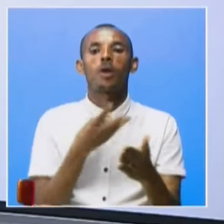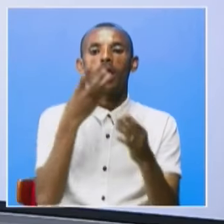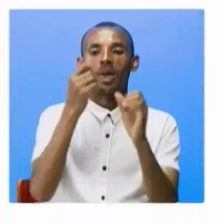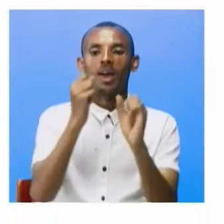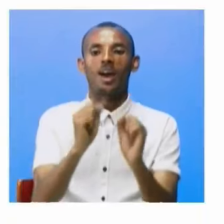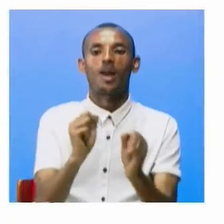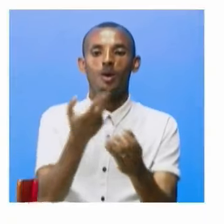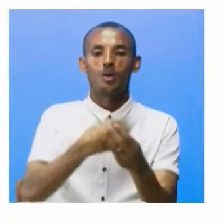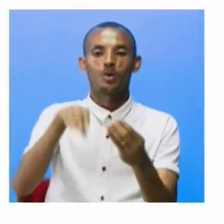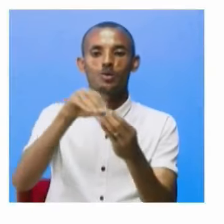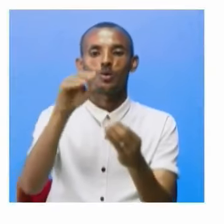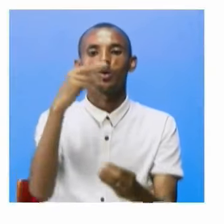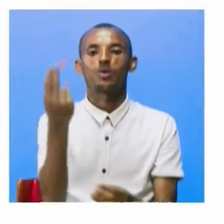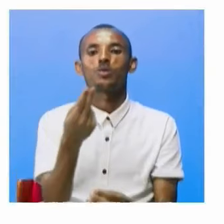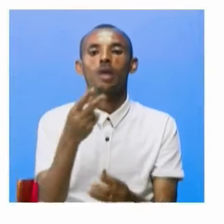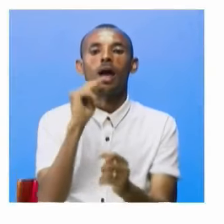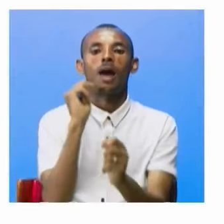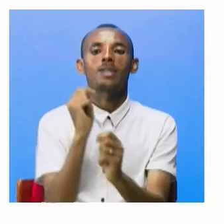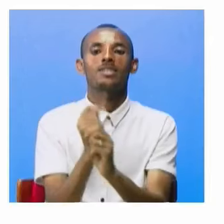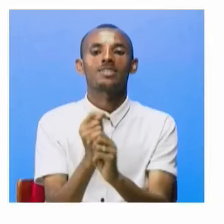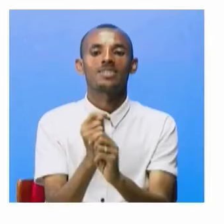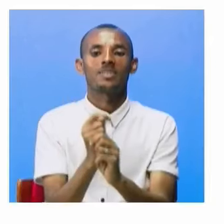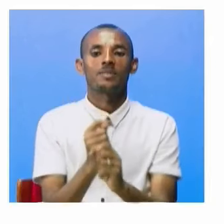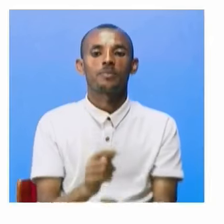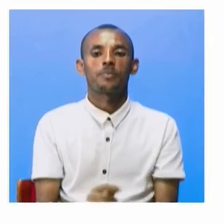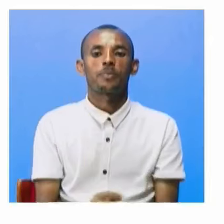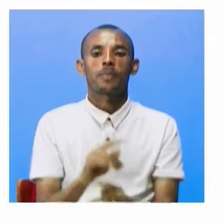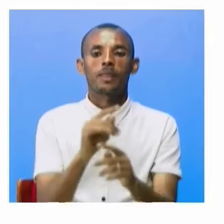it for an action